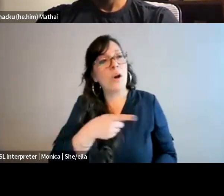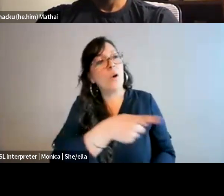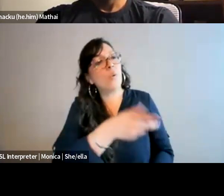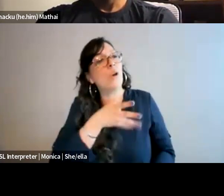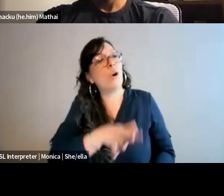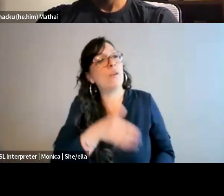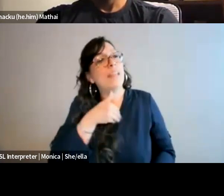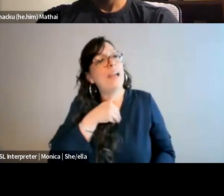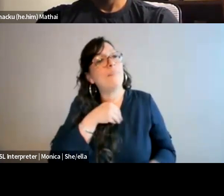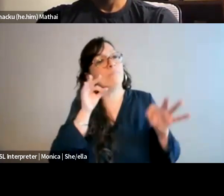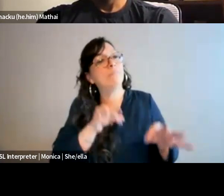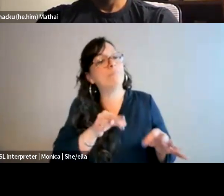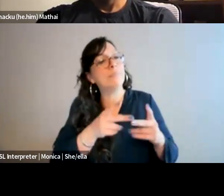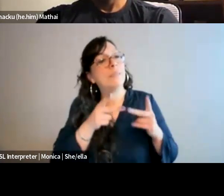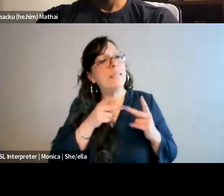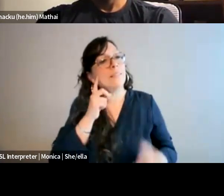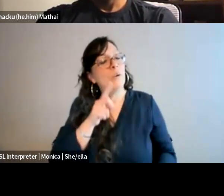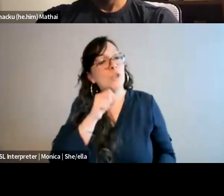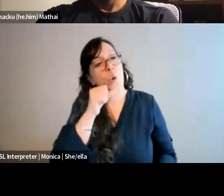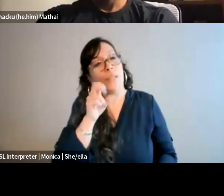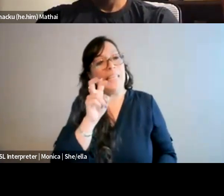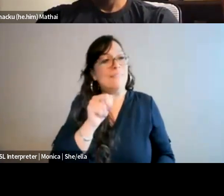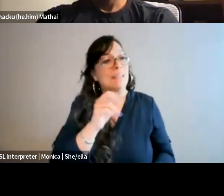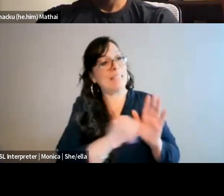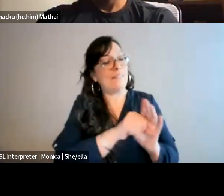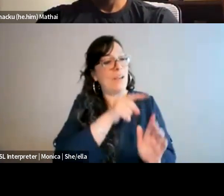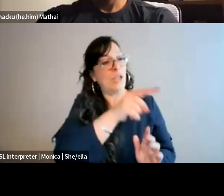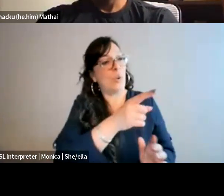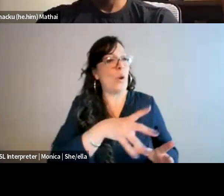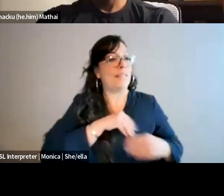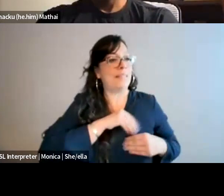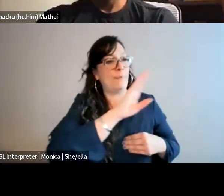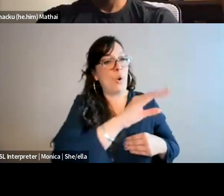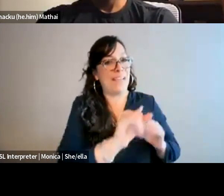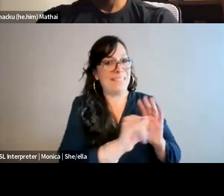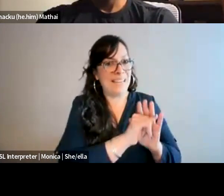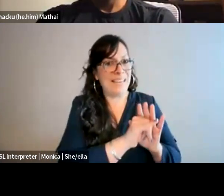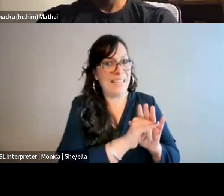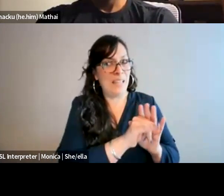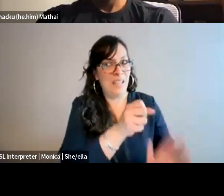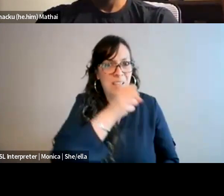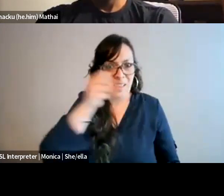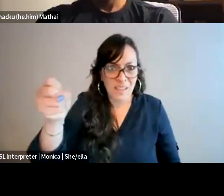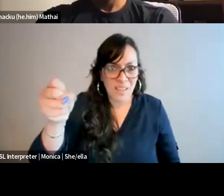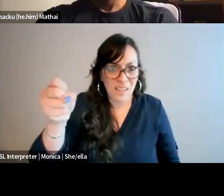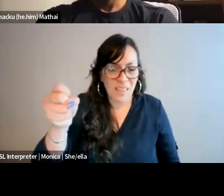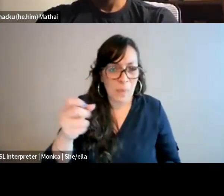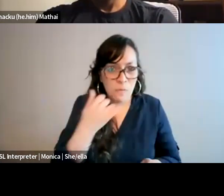a place for, we don't even identify you as a gender and identity. We won't even